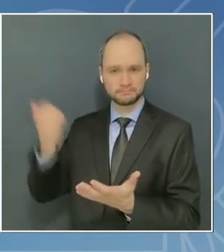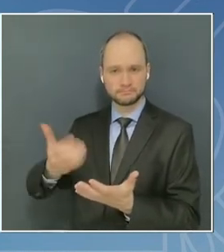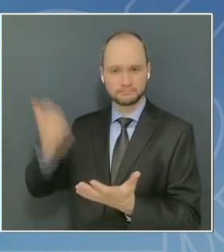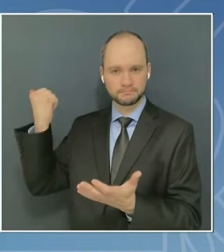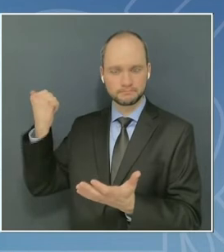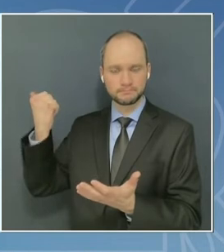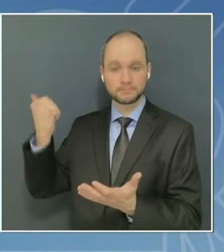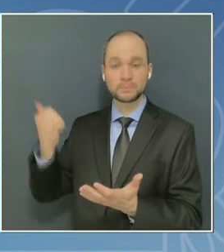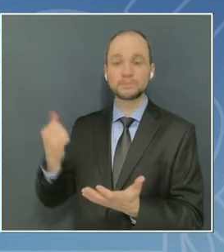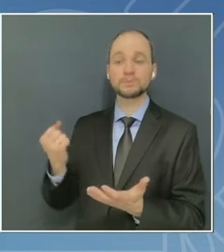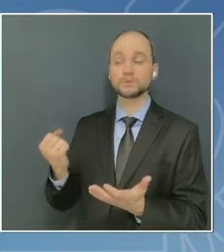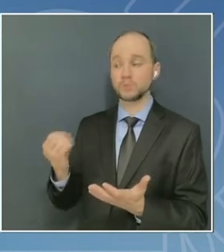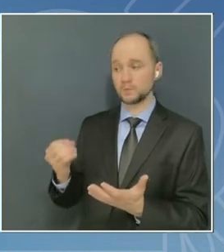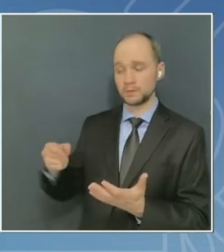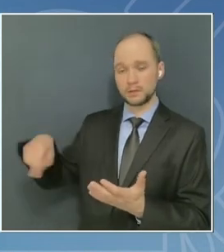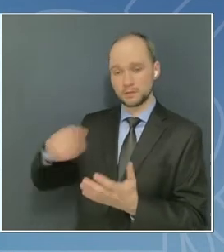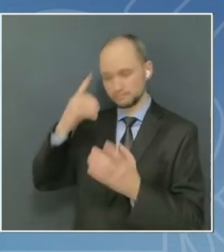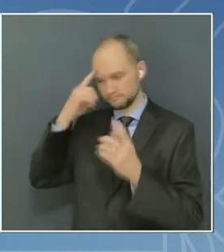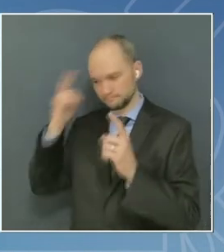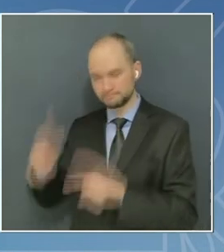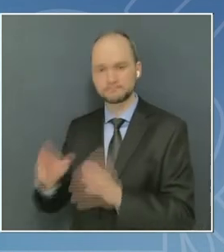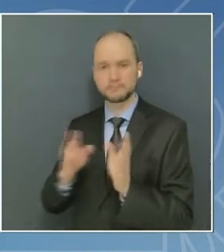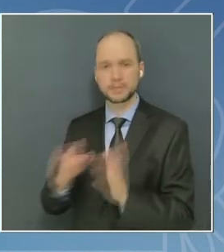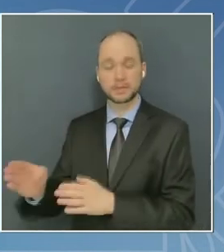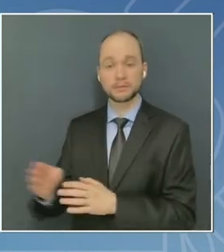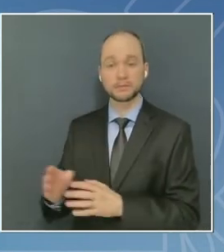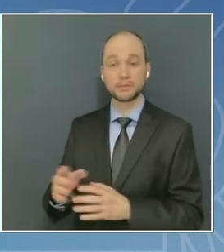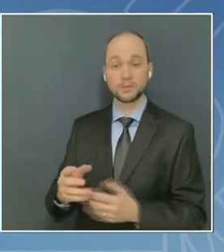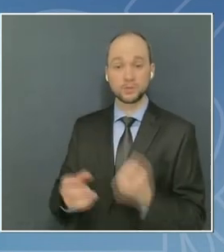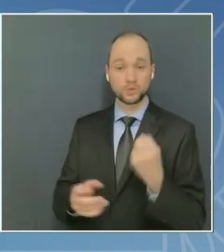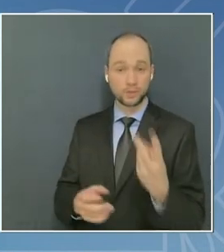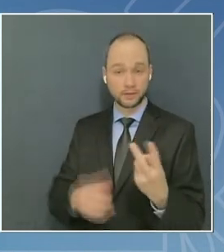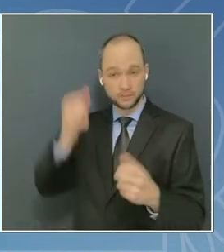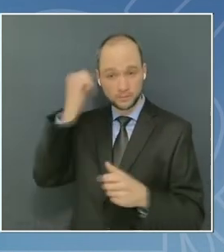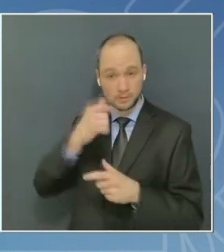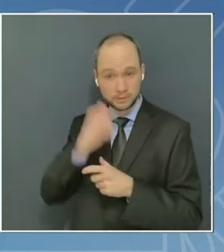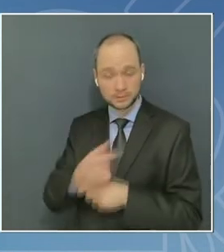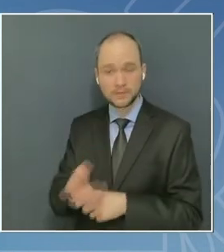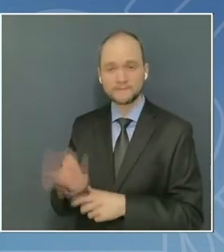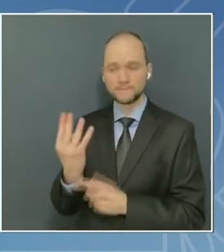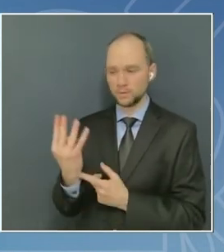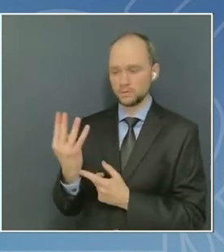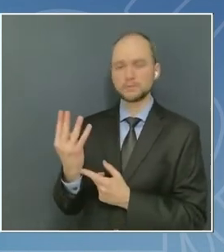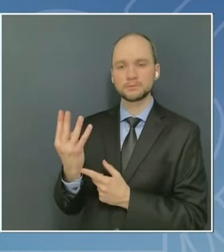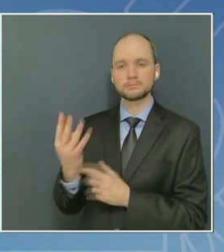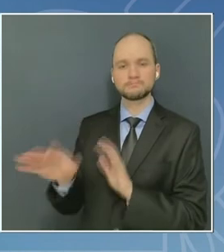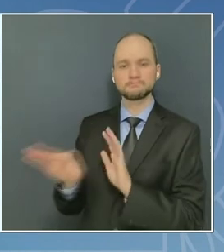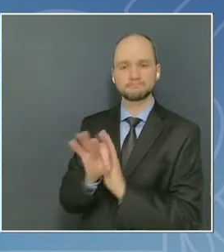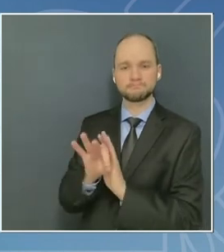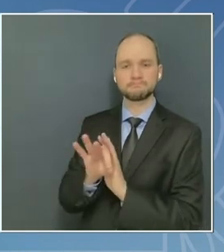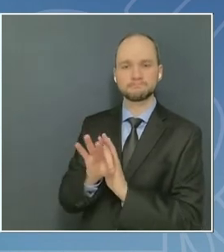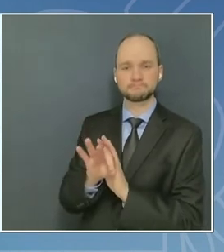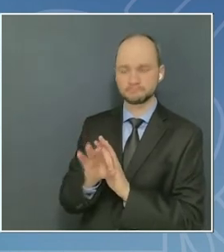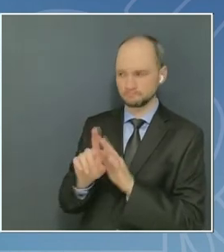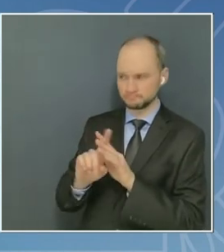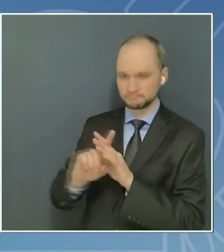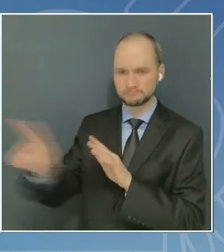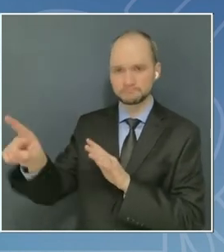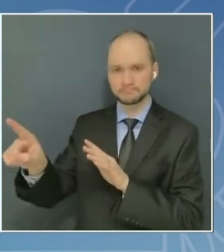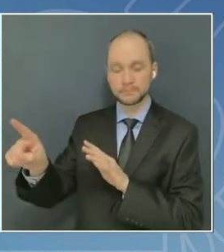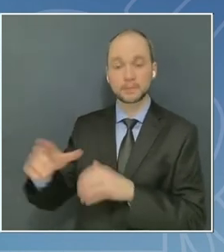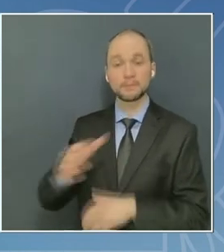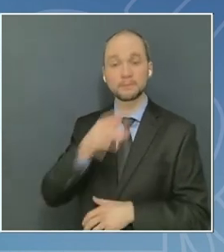12 siblings, four of them would be chosen to make the escape. And she volunteered to go.